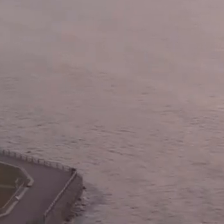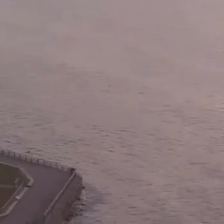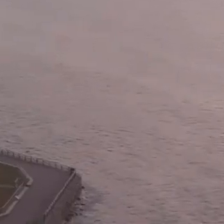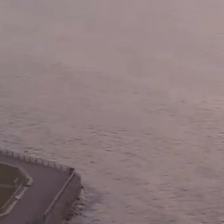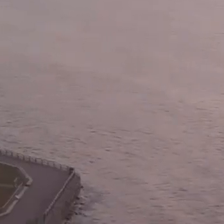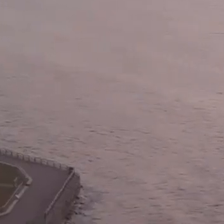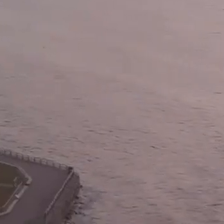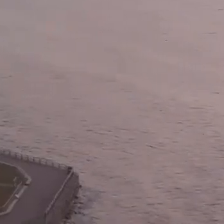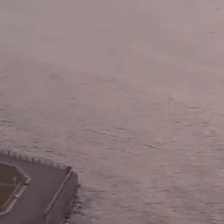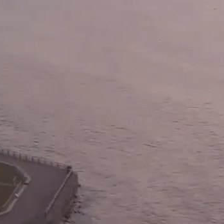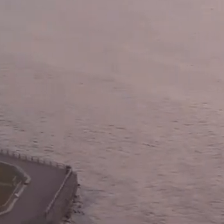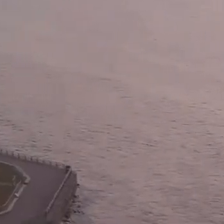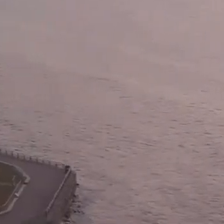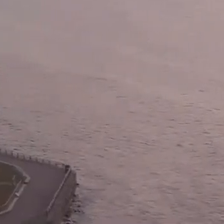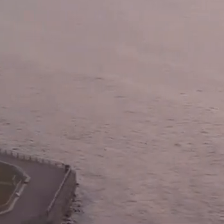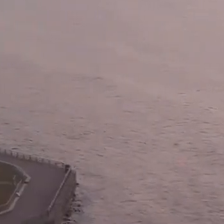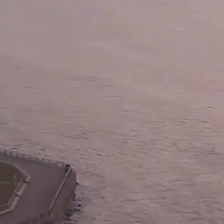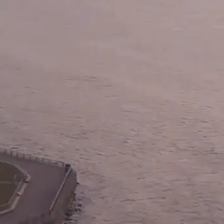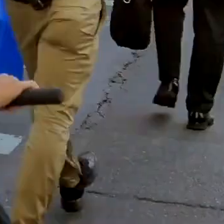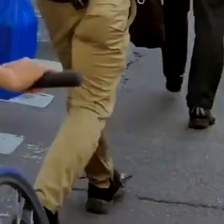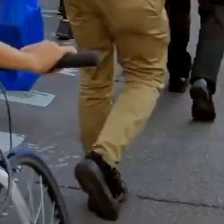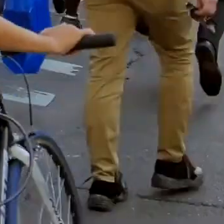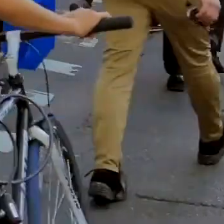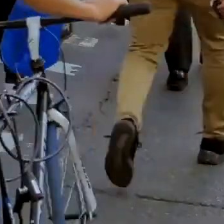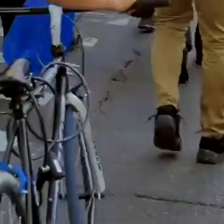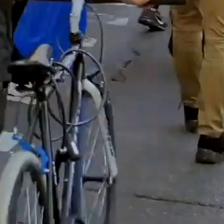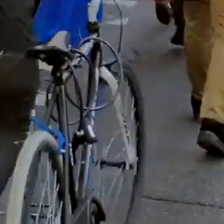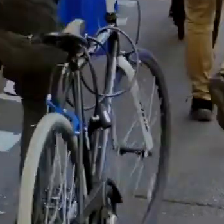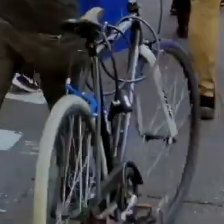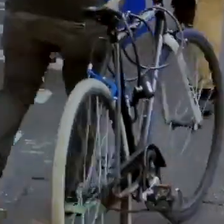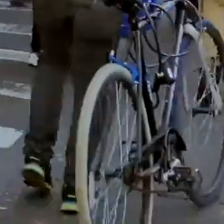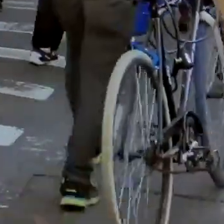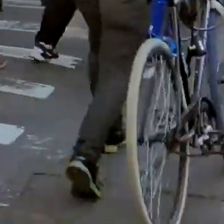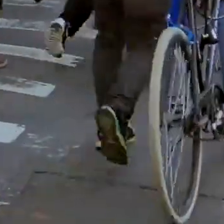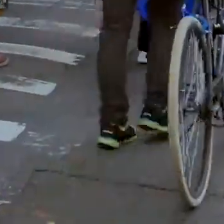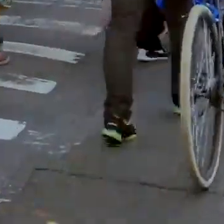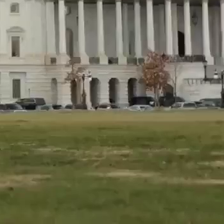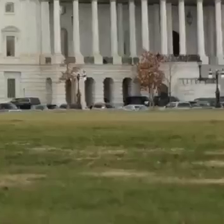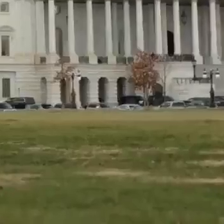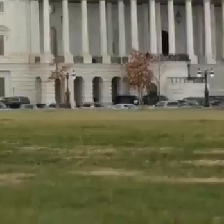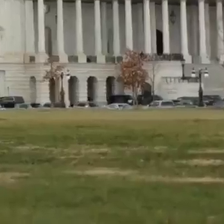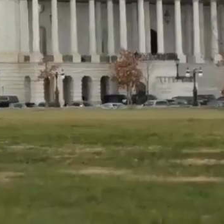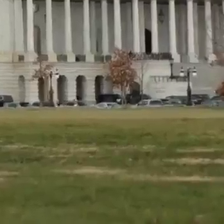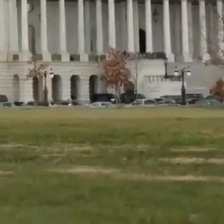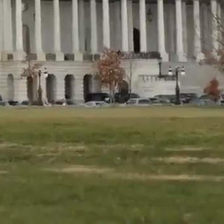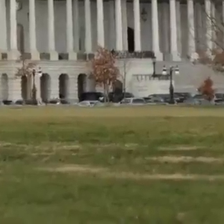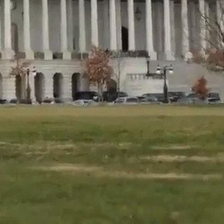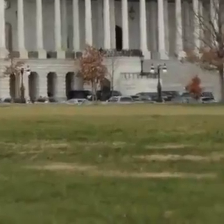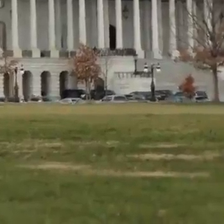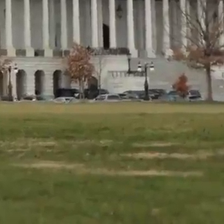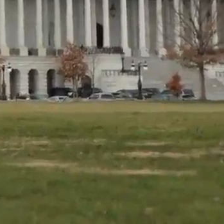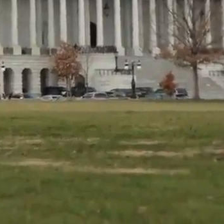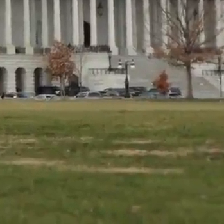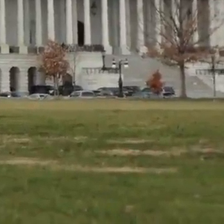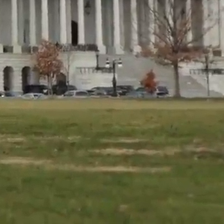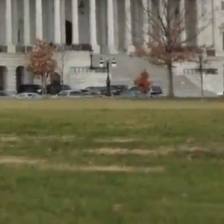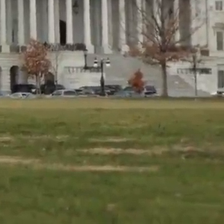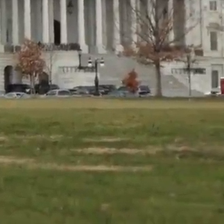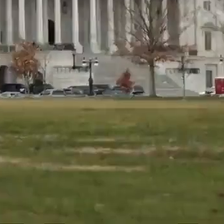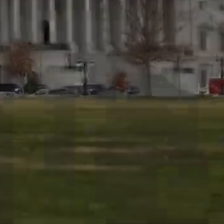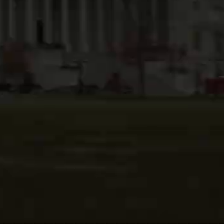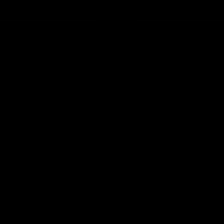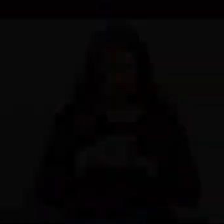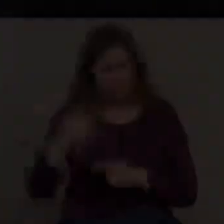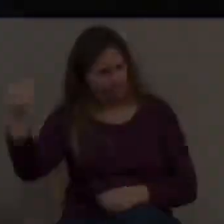Welcome to Ecclesia Principles, a biblical strategy for believers to engage in God's design for government with Ray